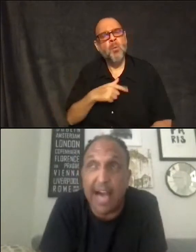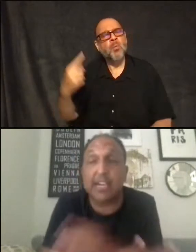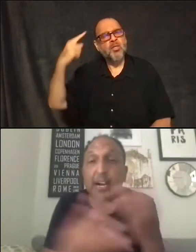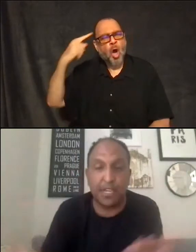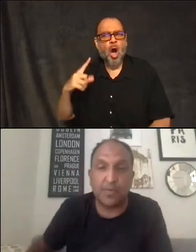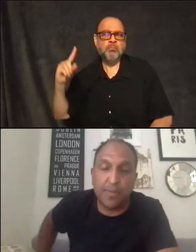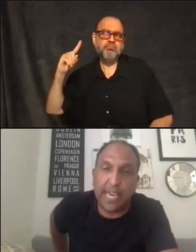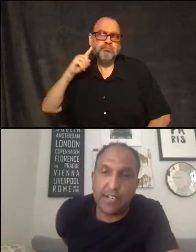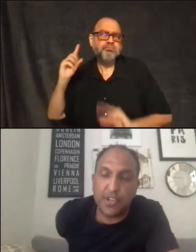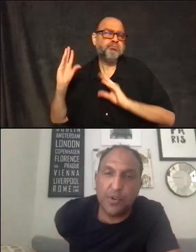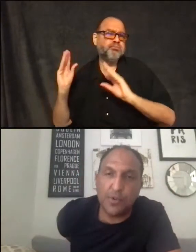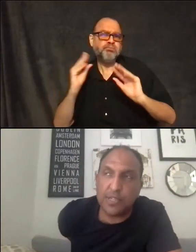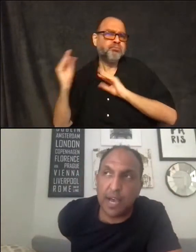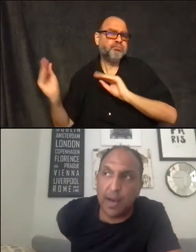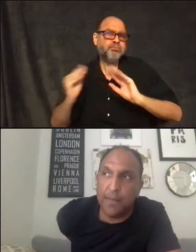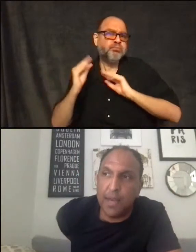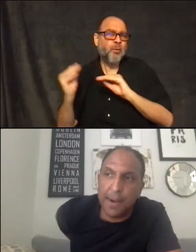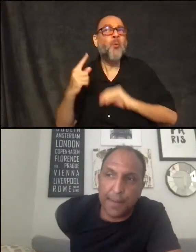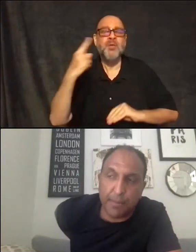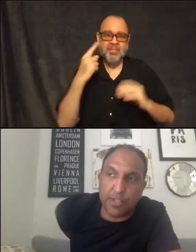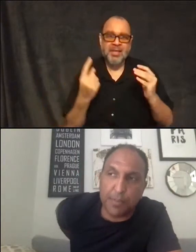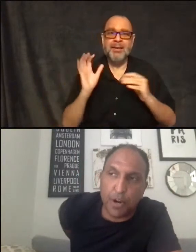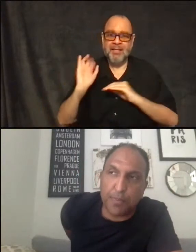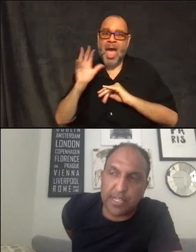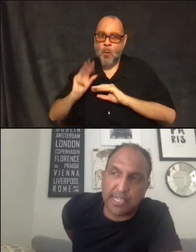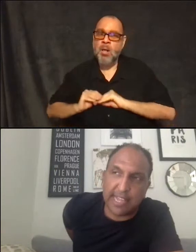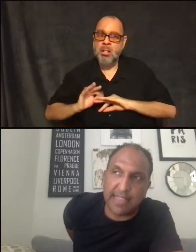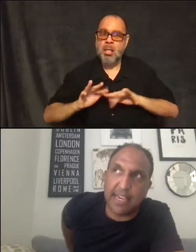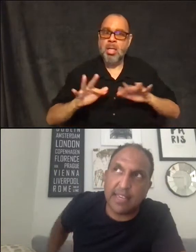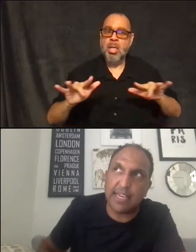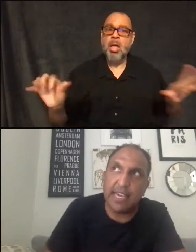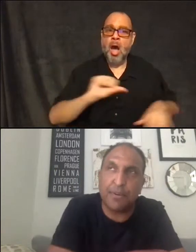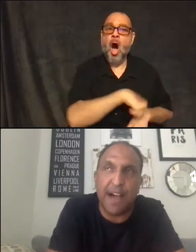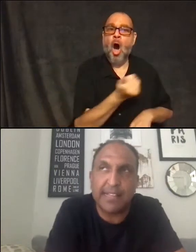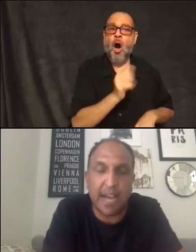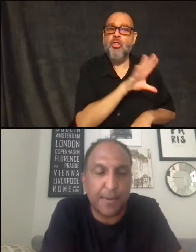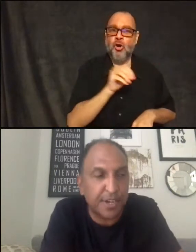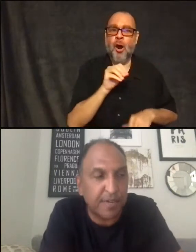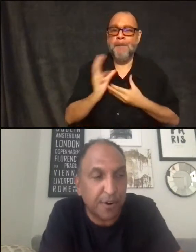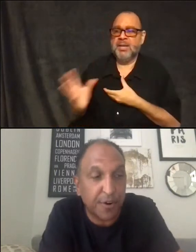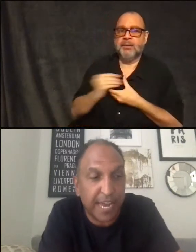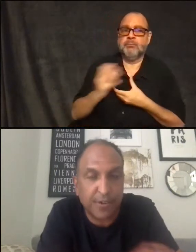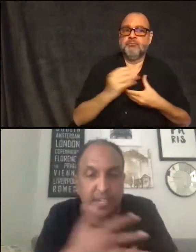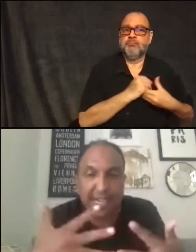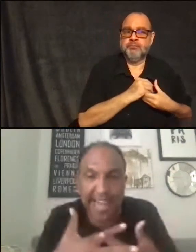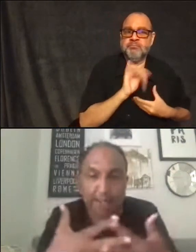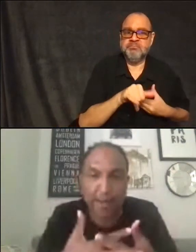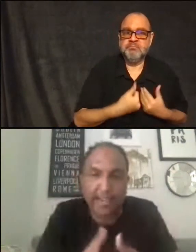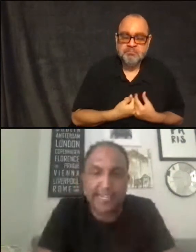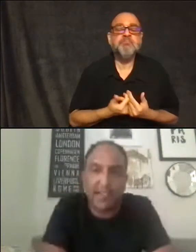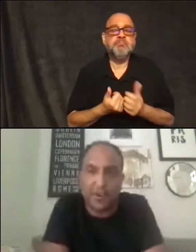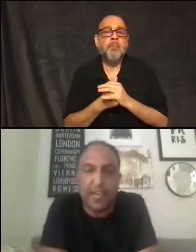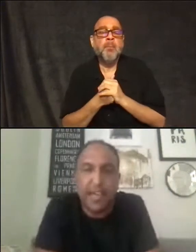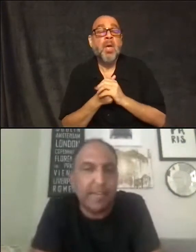that a lot of companies will begin to use. But the most important part is that I think it provides an opportunity for creators to